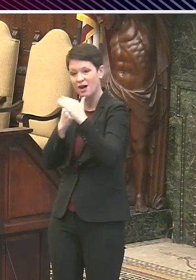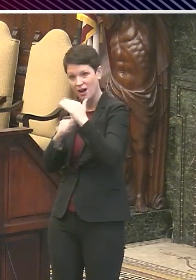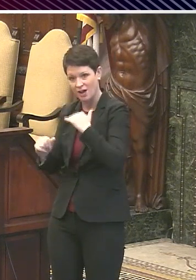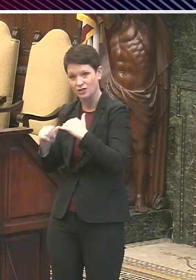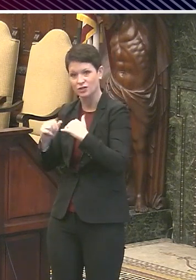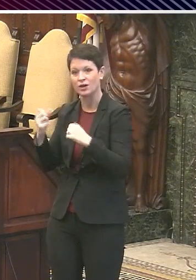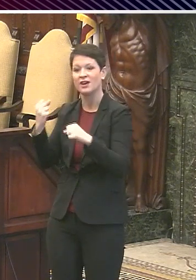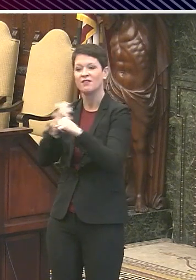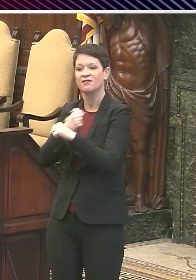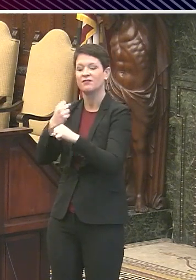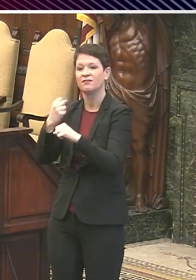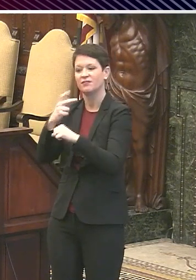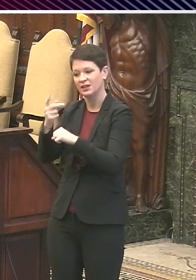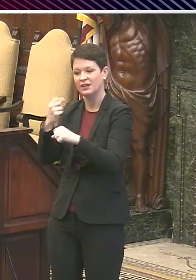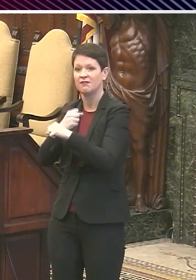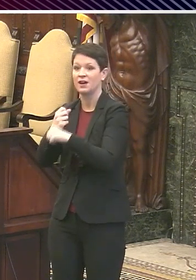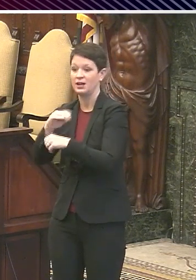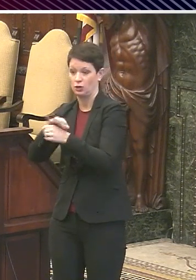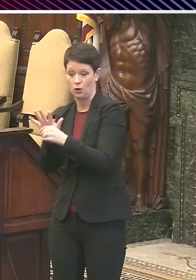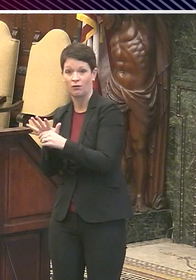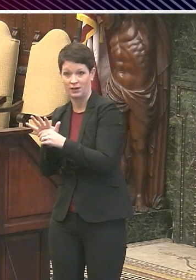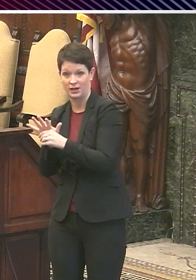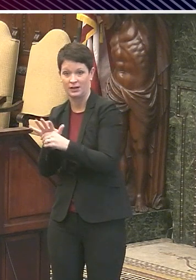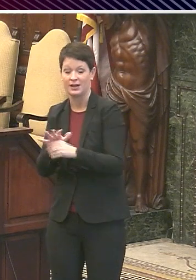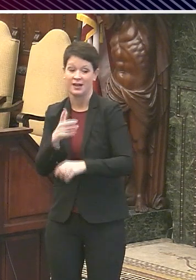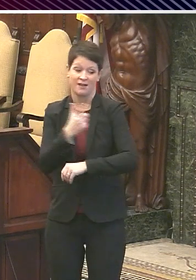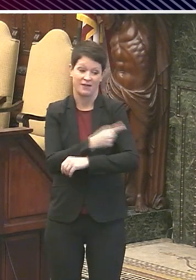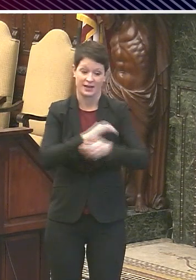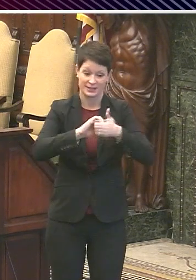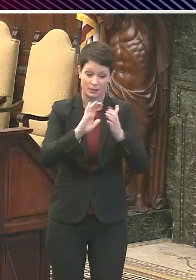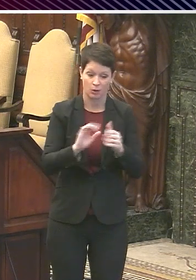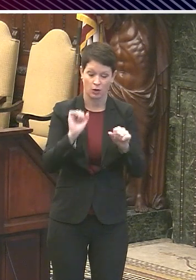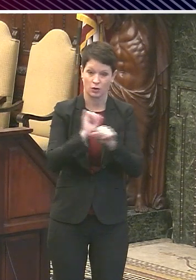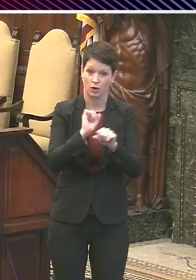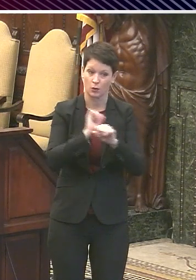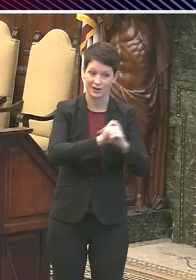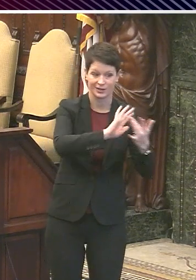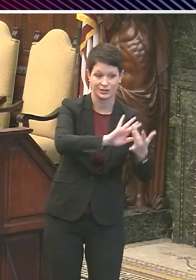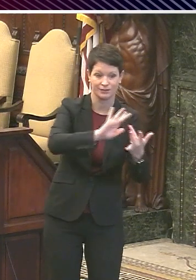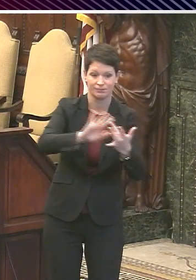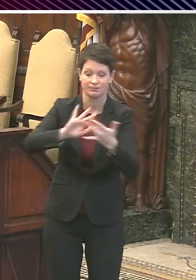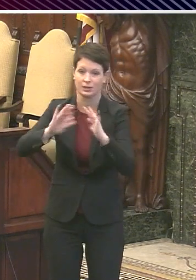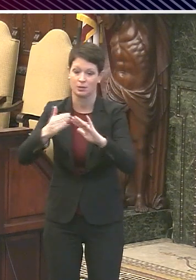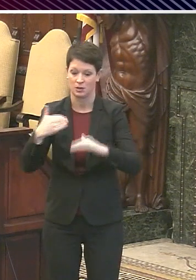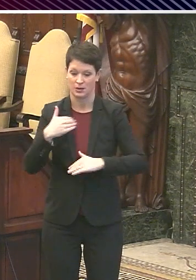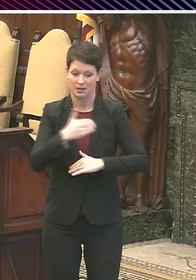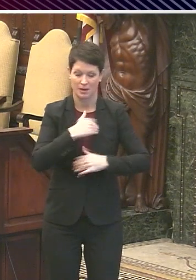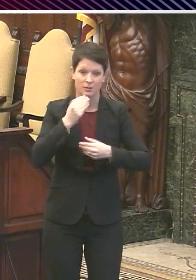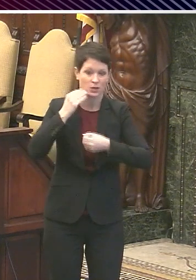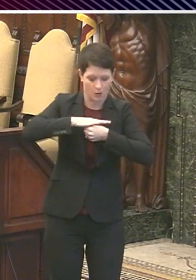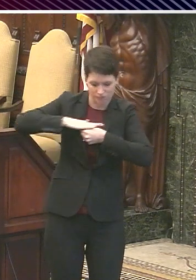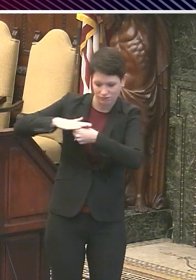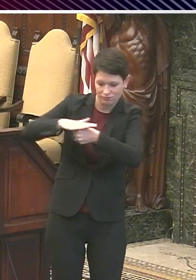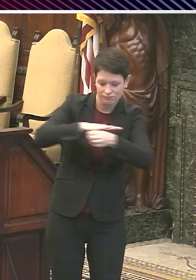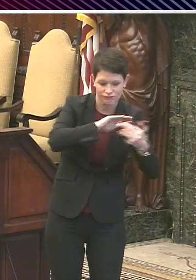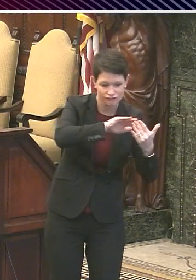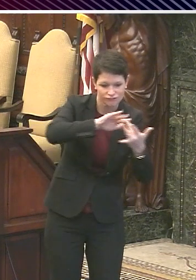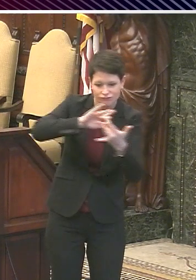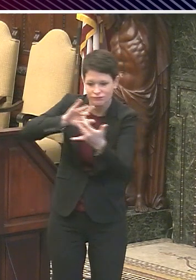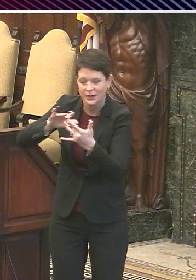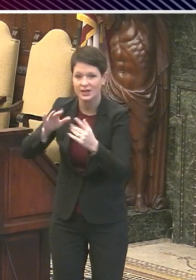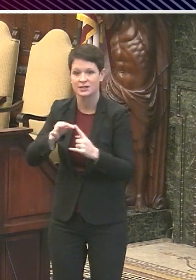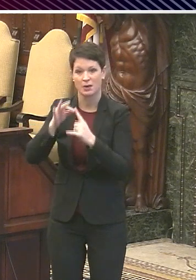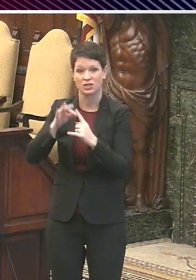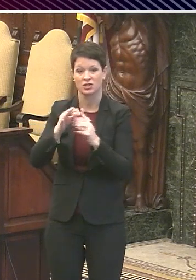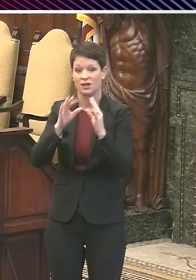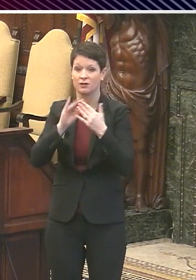vaccine from Philly Fighting COVID. Vaccine partners are working to reach more community members right in their neighborhoods, especially in communities